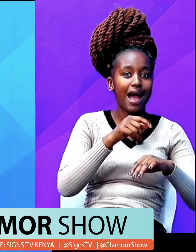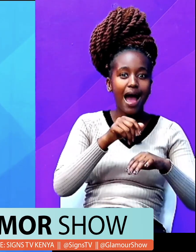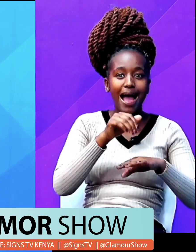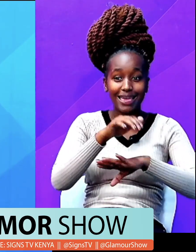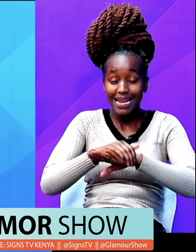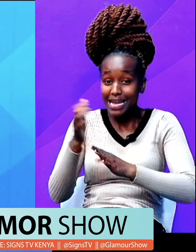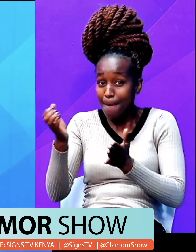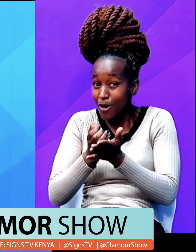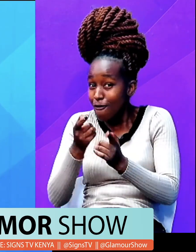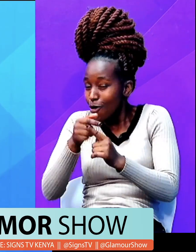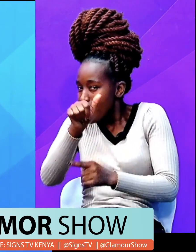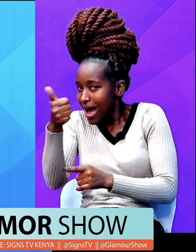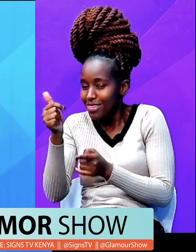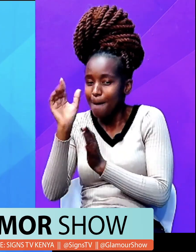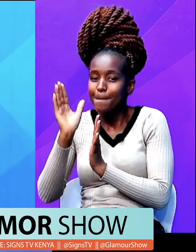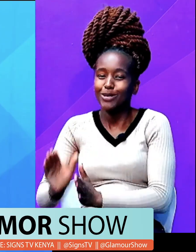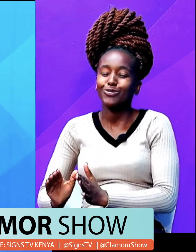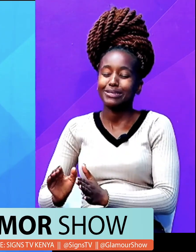Challenges happen apale,